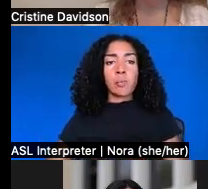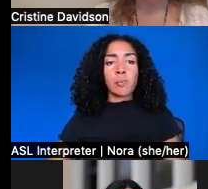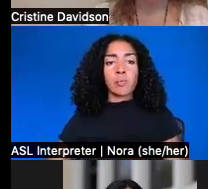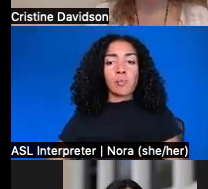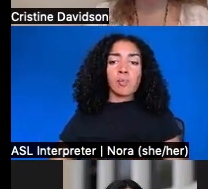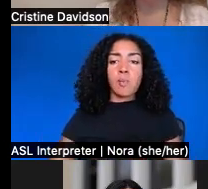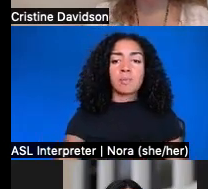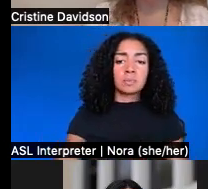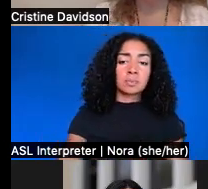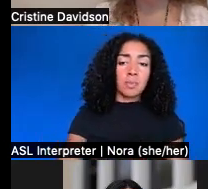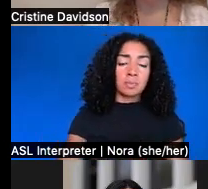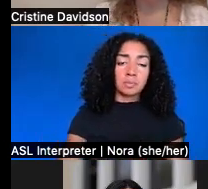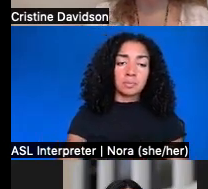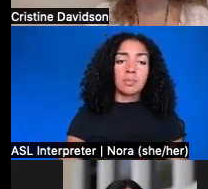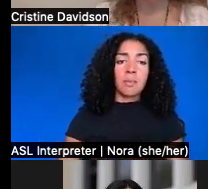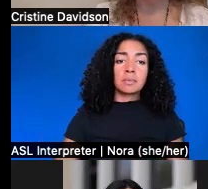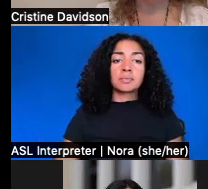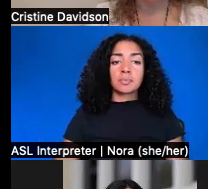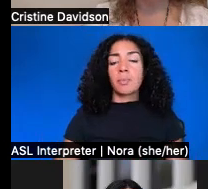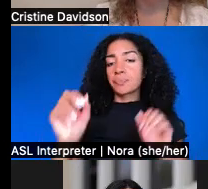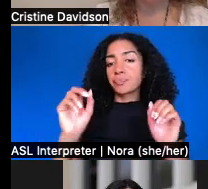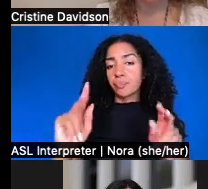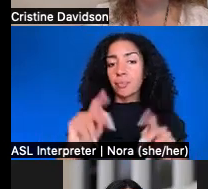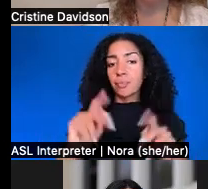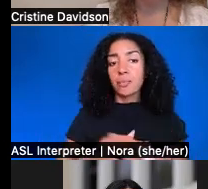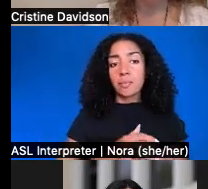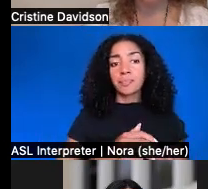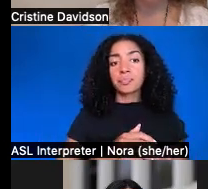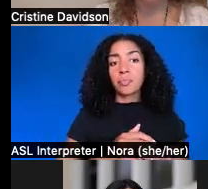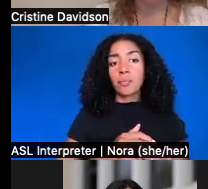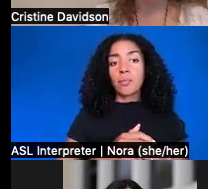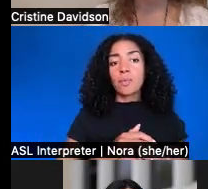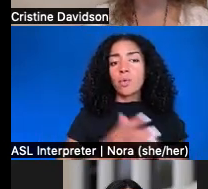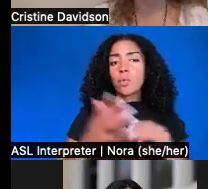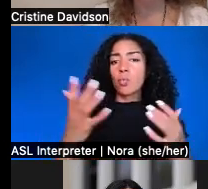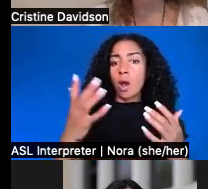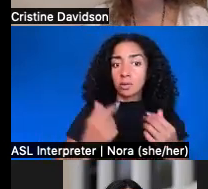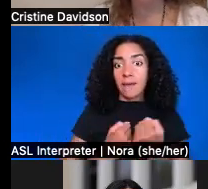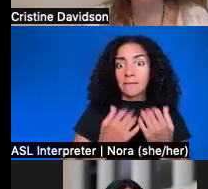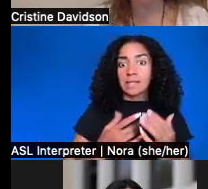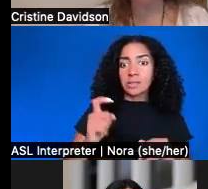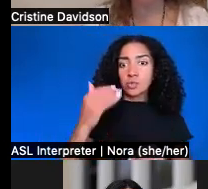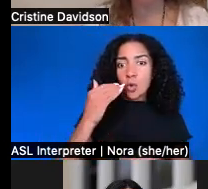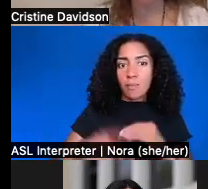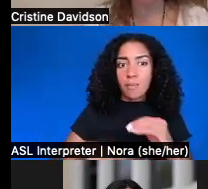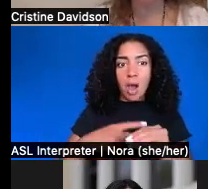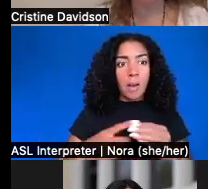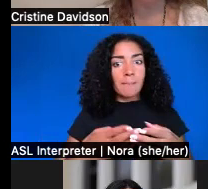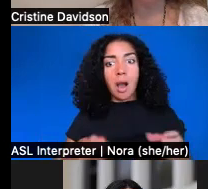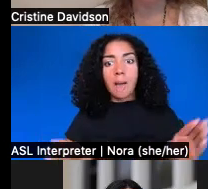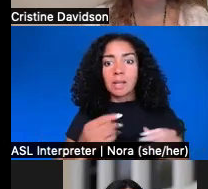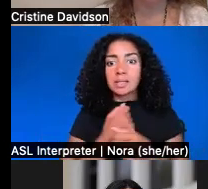Okay, so what do we need to know about the public safety portion of it? What do advocates need to know? Is there any questions so far?